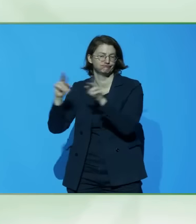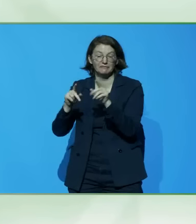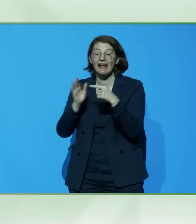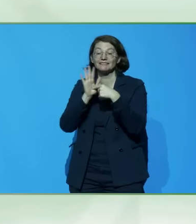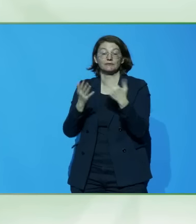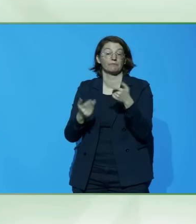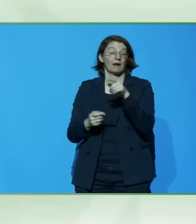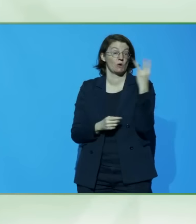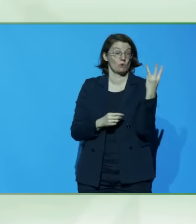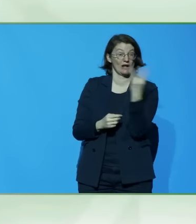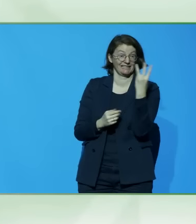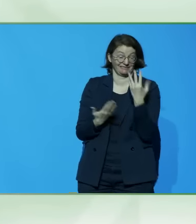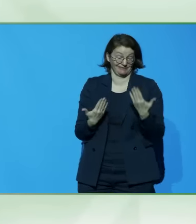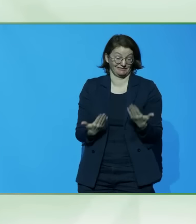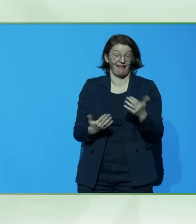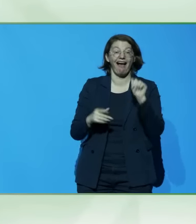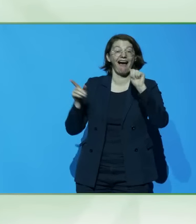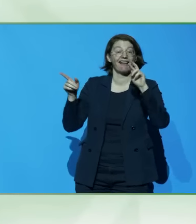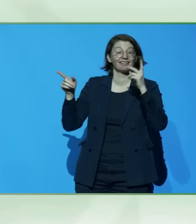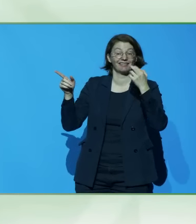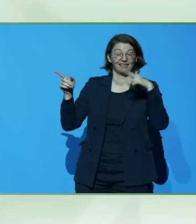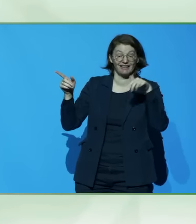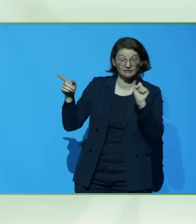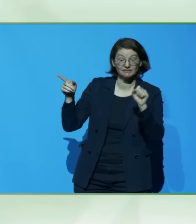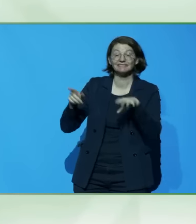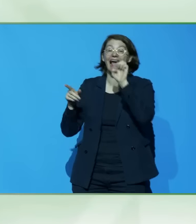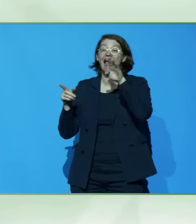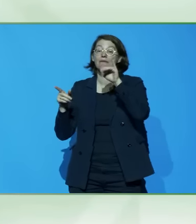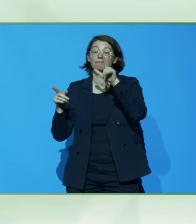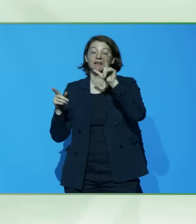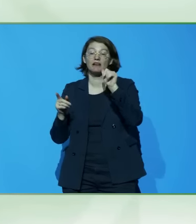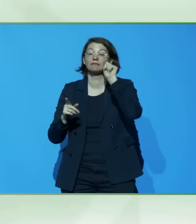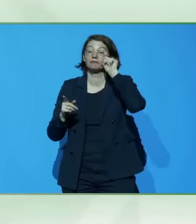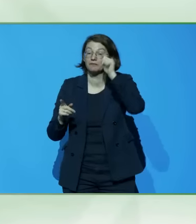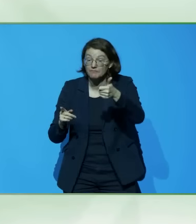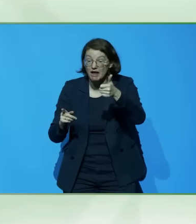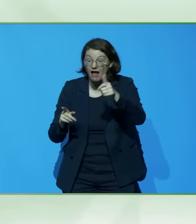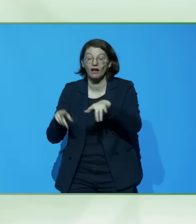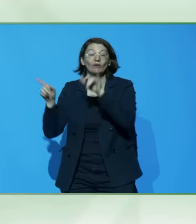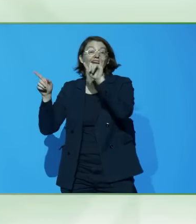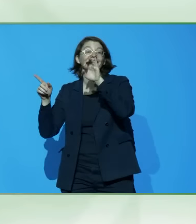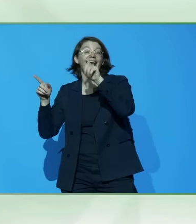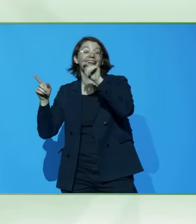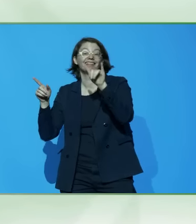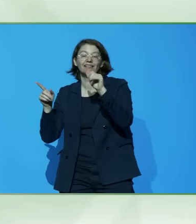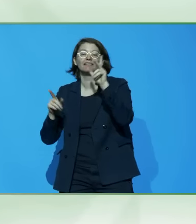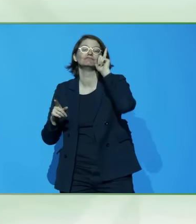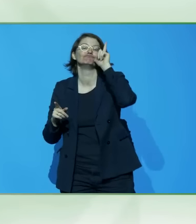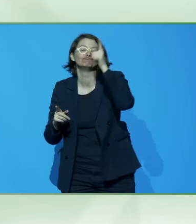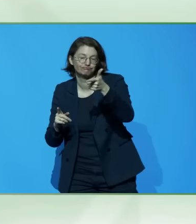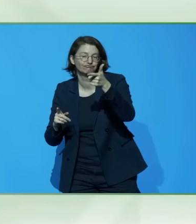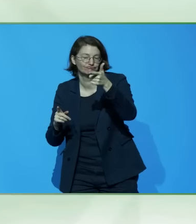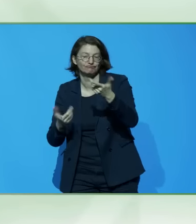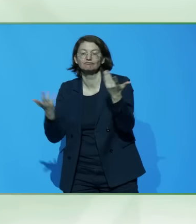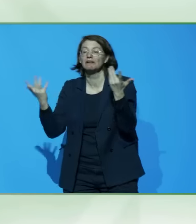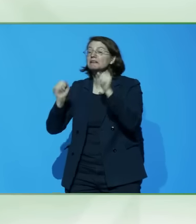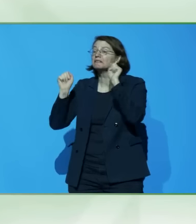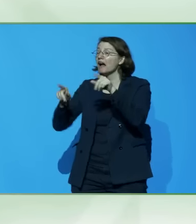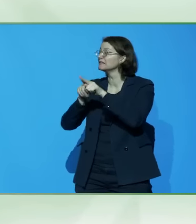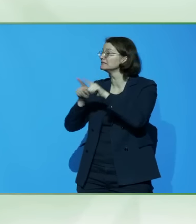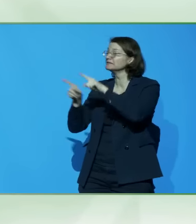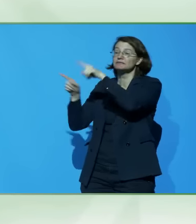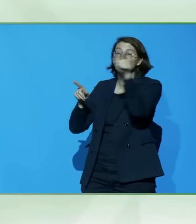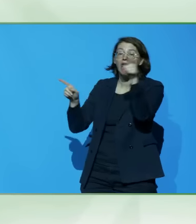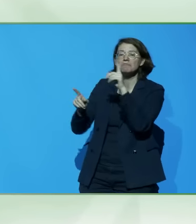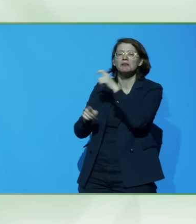behind why they're here. We didn't flip a coin and said, hey, this guy, you know, only one arm, but that will do. No, there's a reason